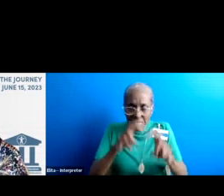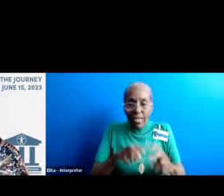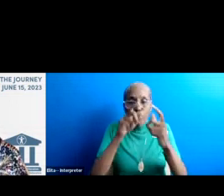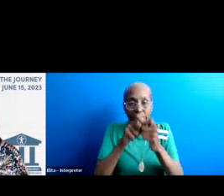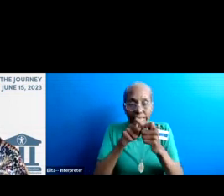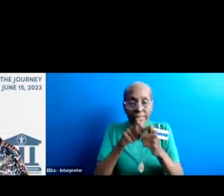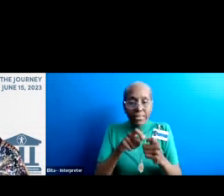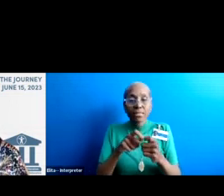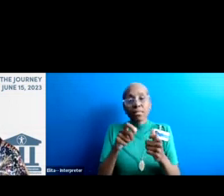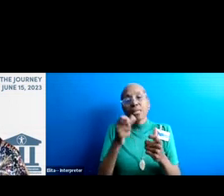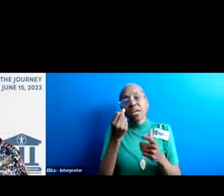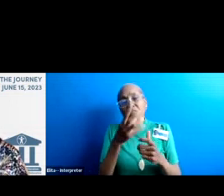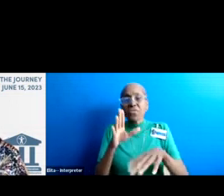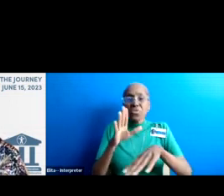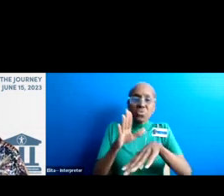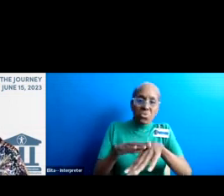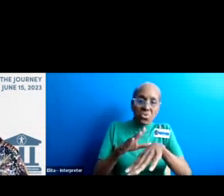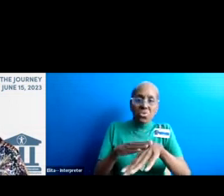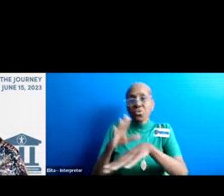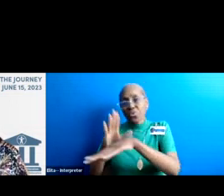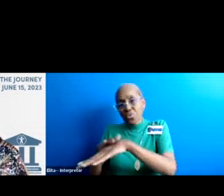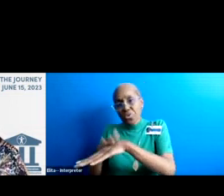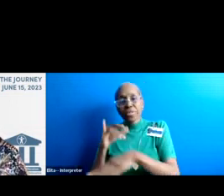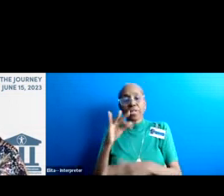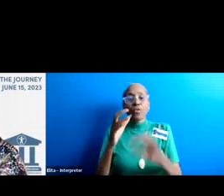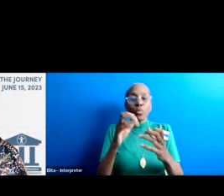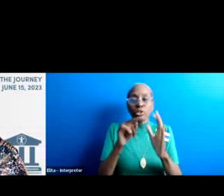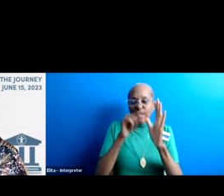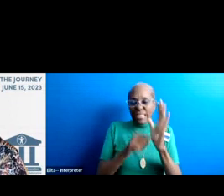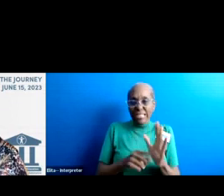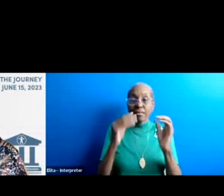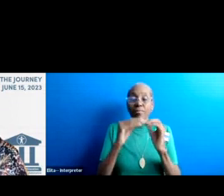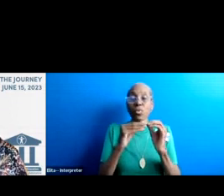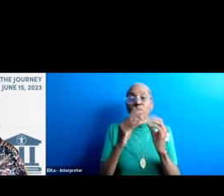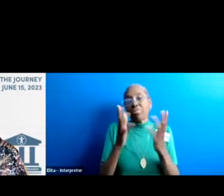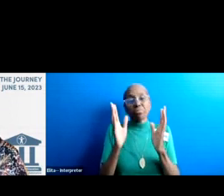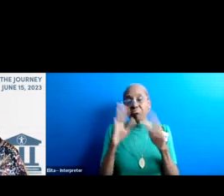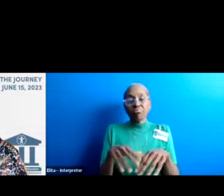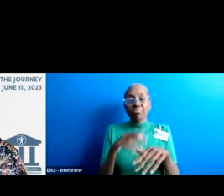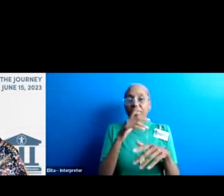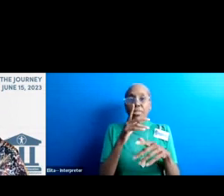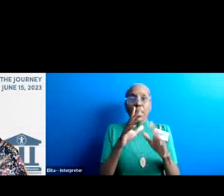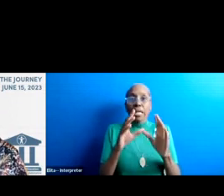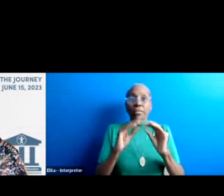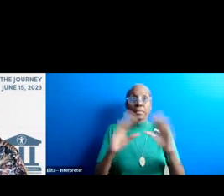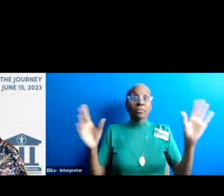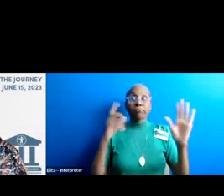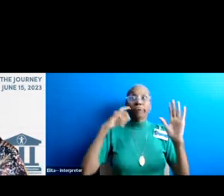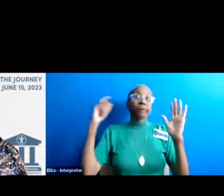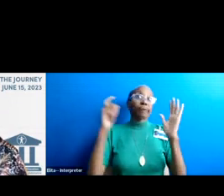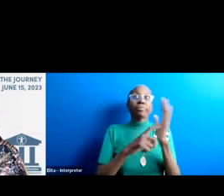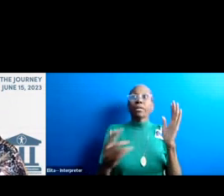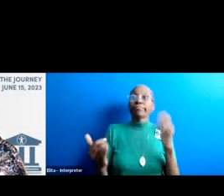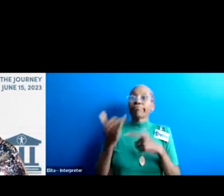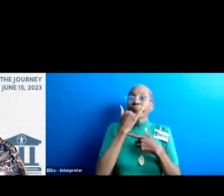details. It's got a few alerts. If you wanted to dig into those, you could, but they're not as prevalent as the actual errors,